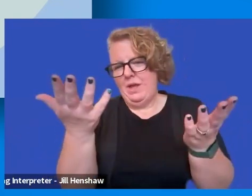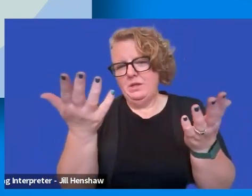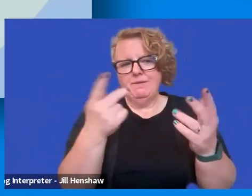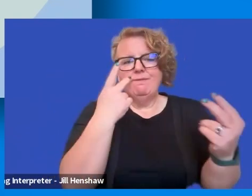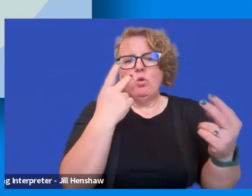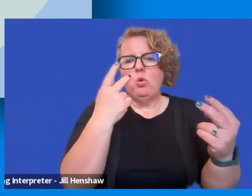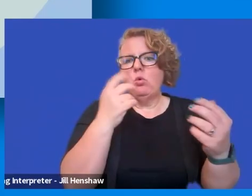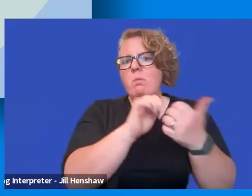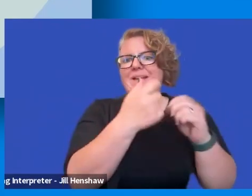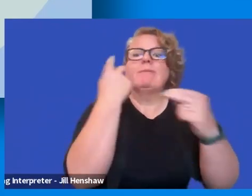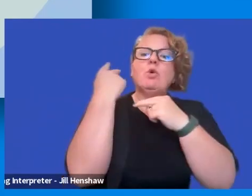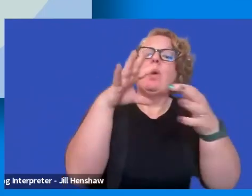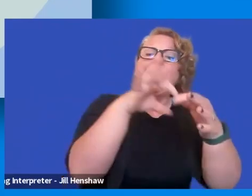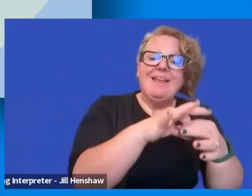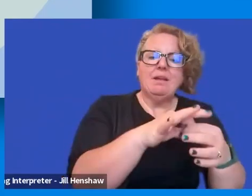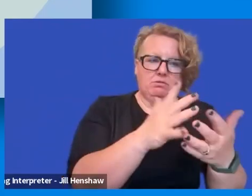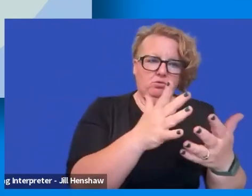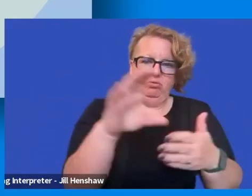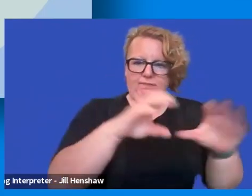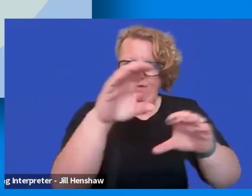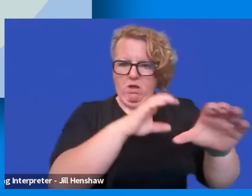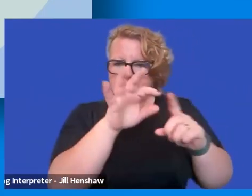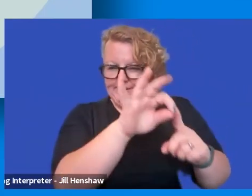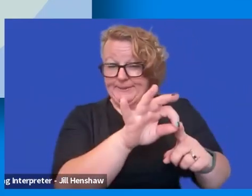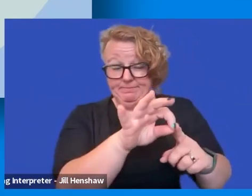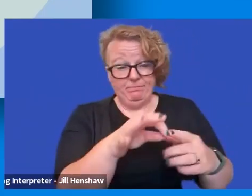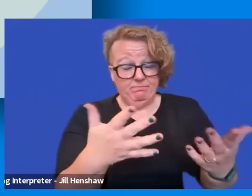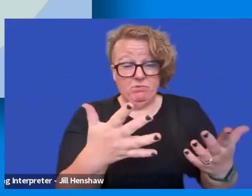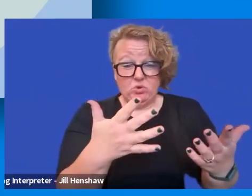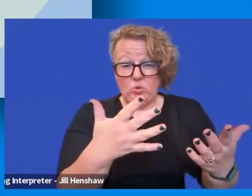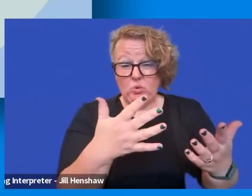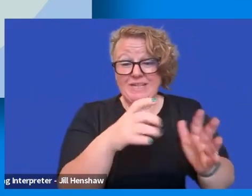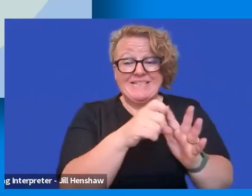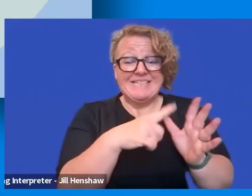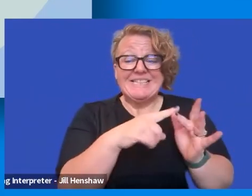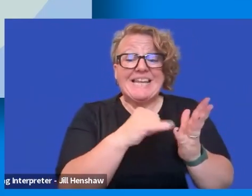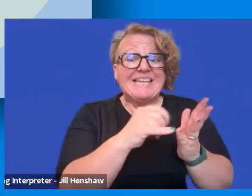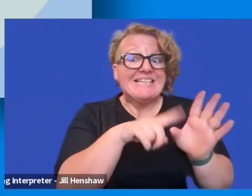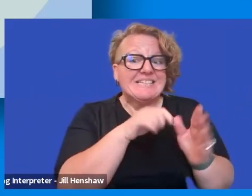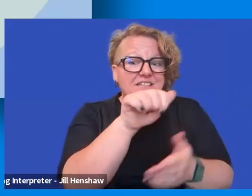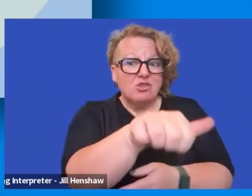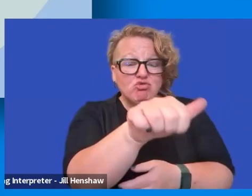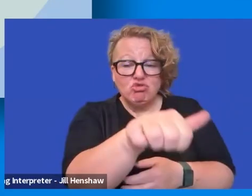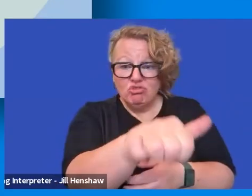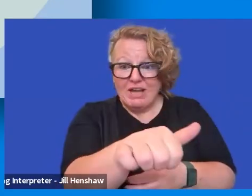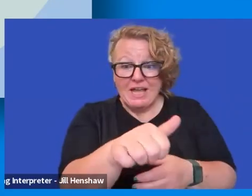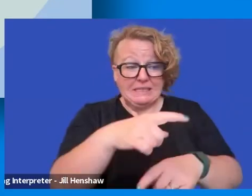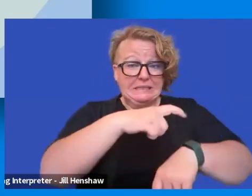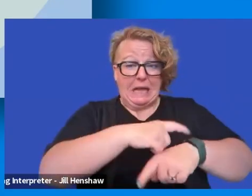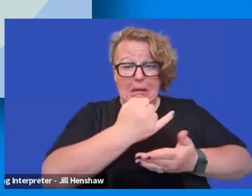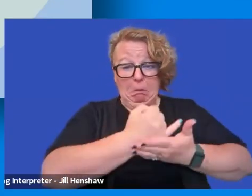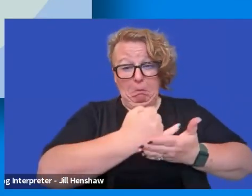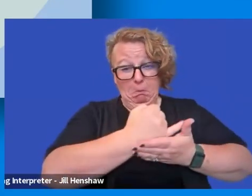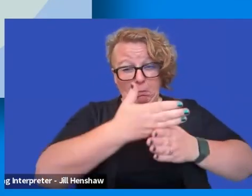review in relation to funding applications. Daisy's absolutely right to point to a time-poor, busy set of people who are usually